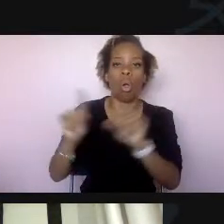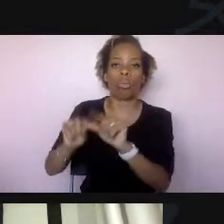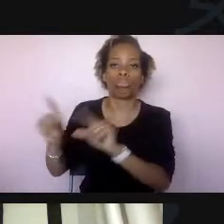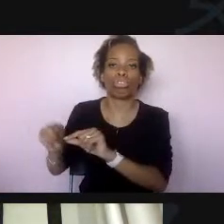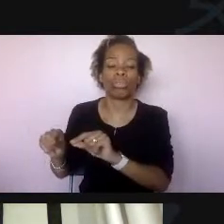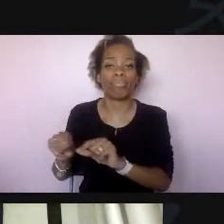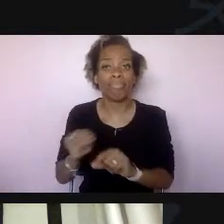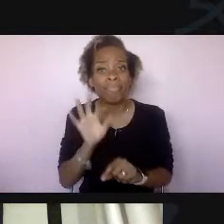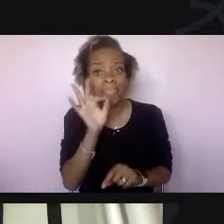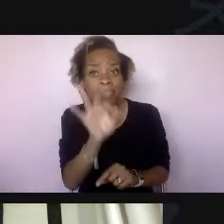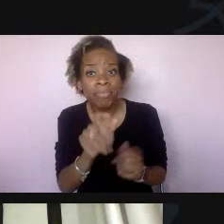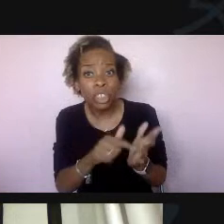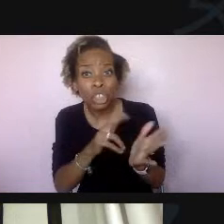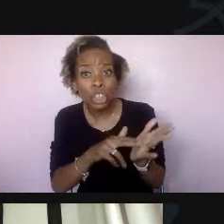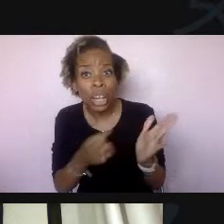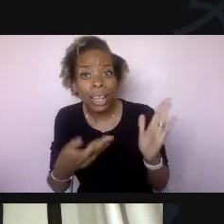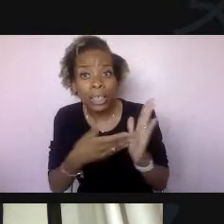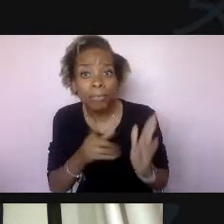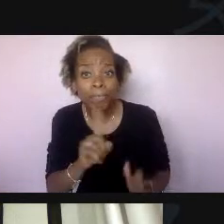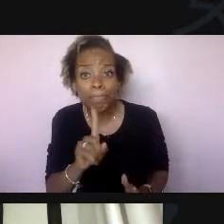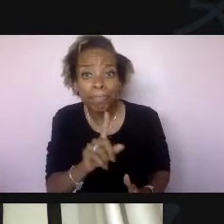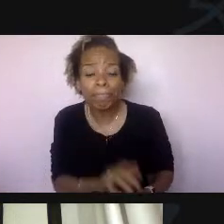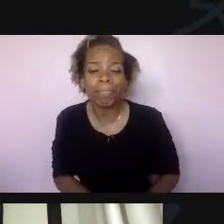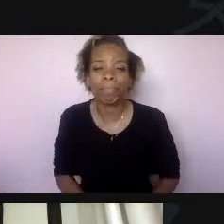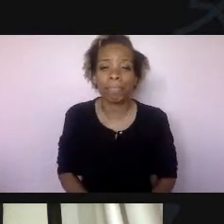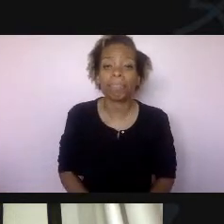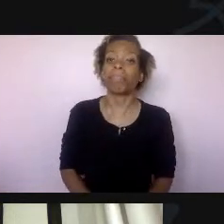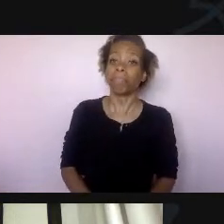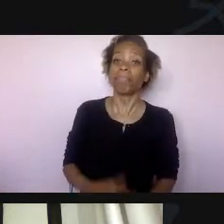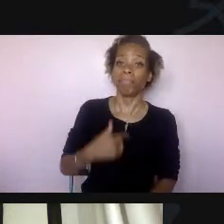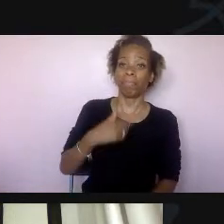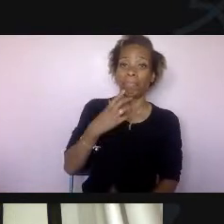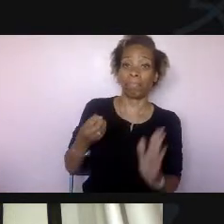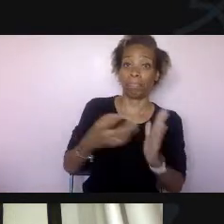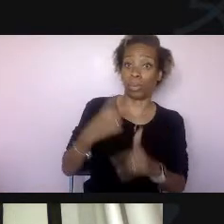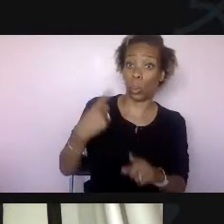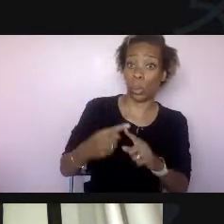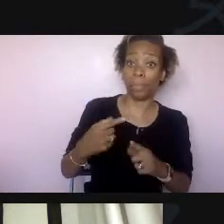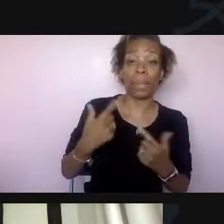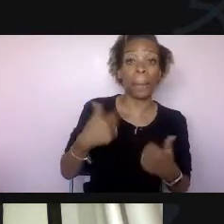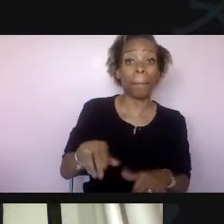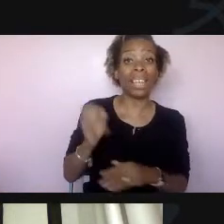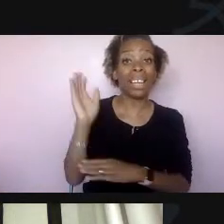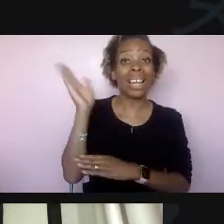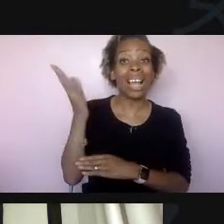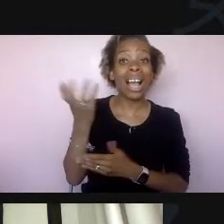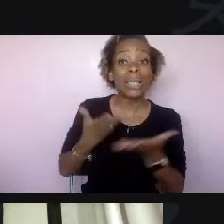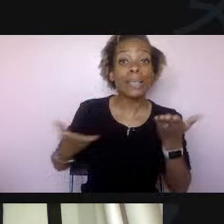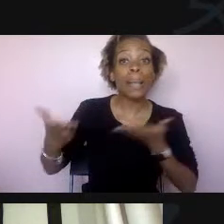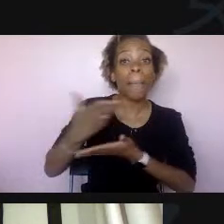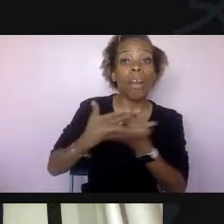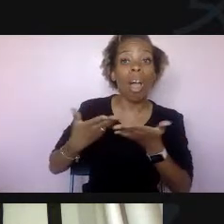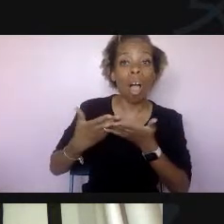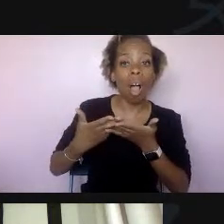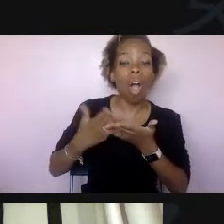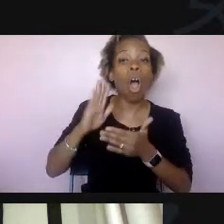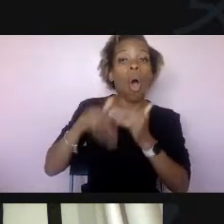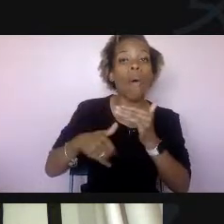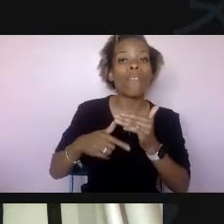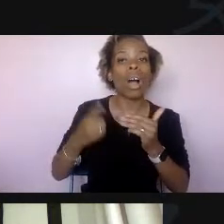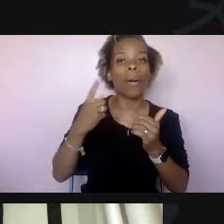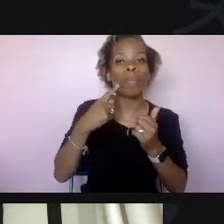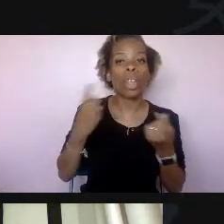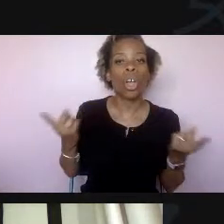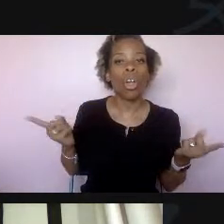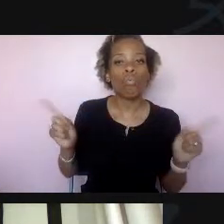we move on? I was just going to say very quickly that we have done a seminar on sort of returning to the workplace and risk assessments. I know